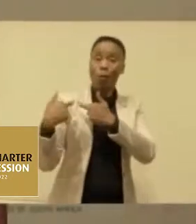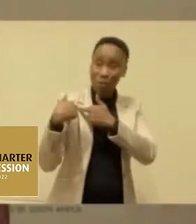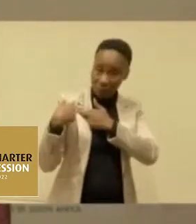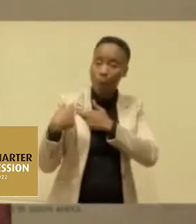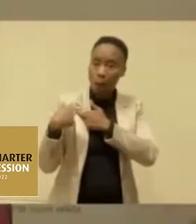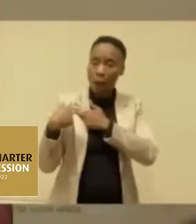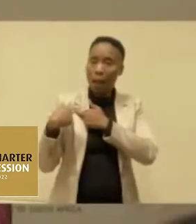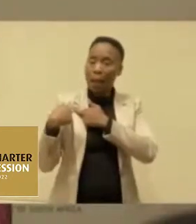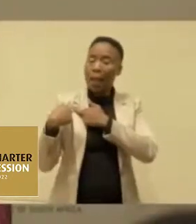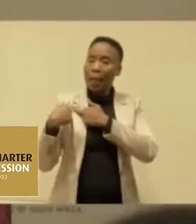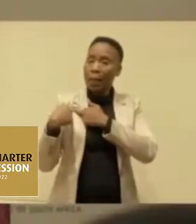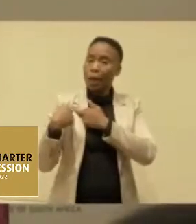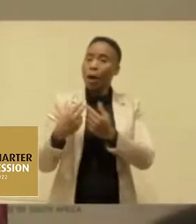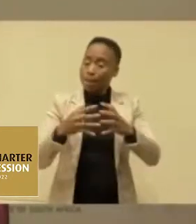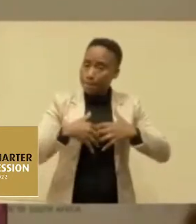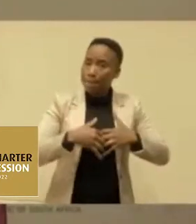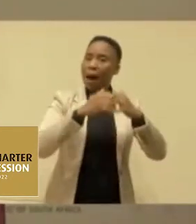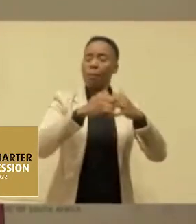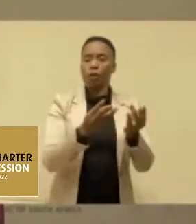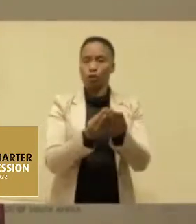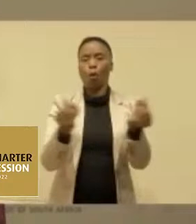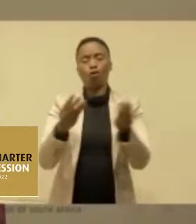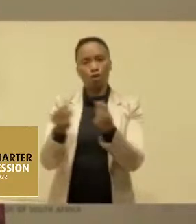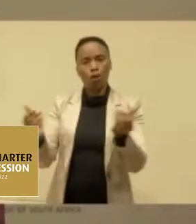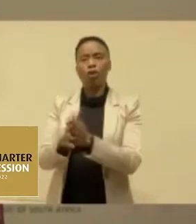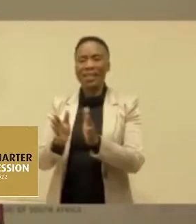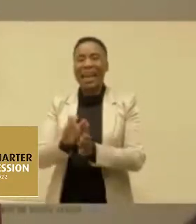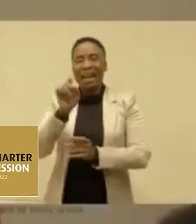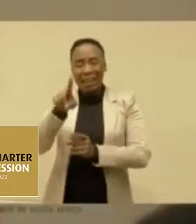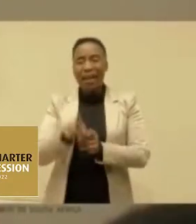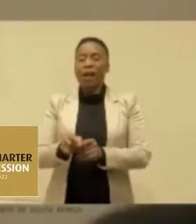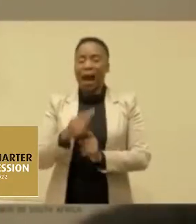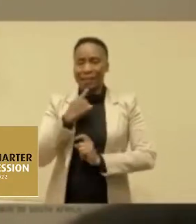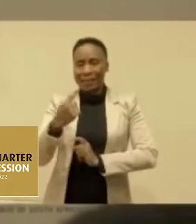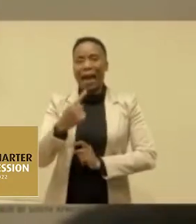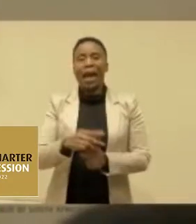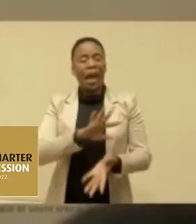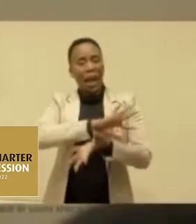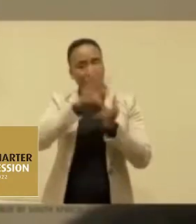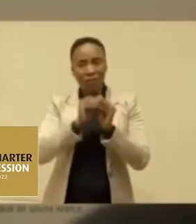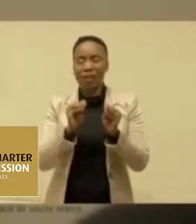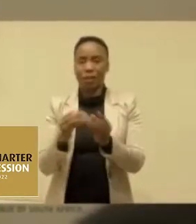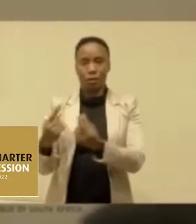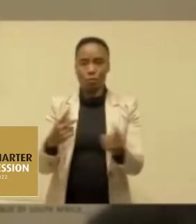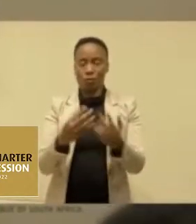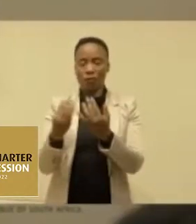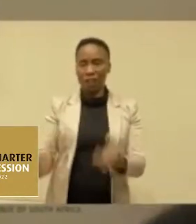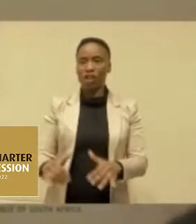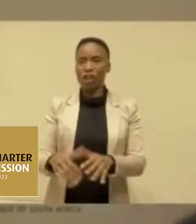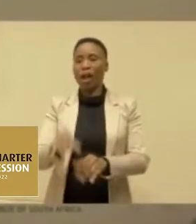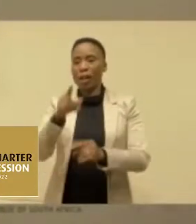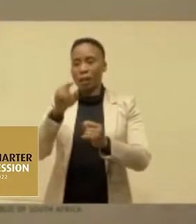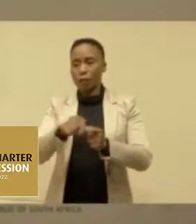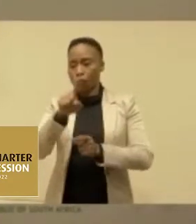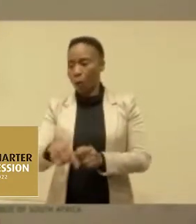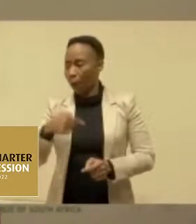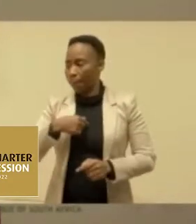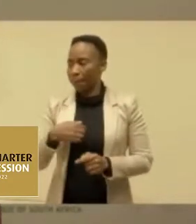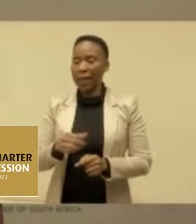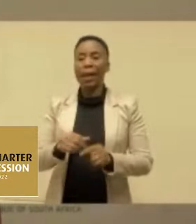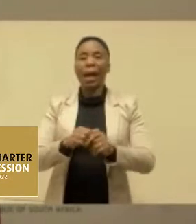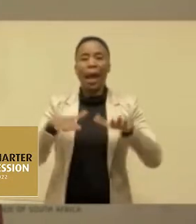resolutions taking in this forum accountable at all times and i'm happy that uh mscs